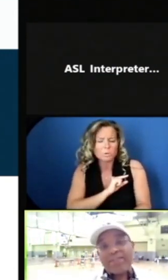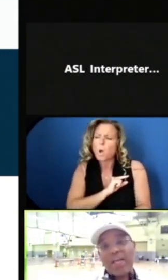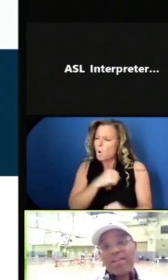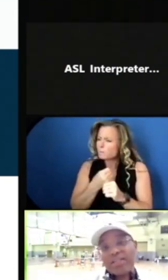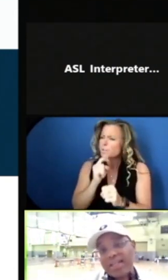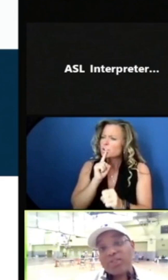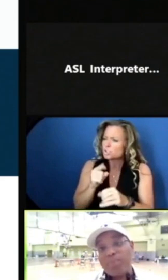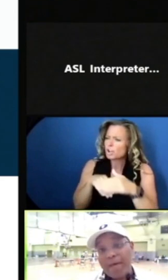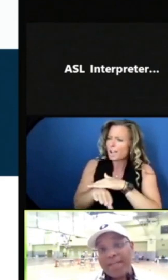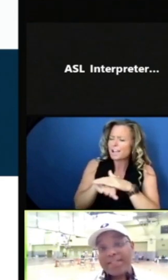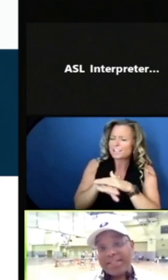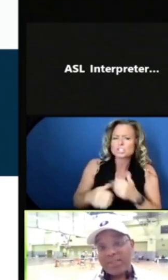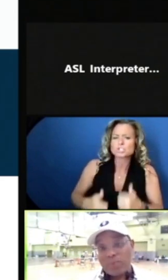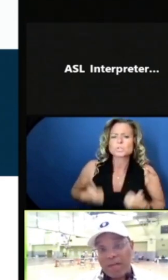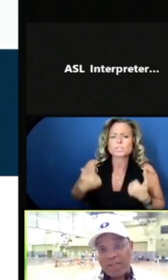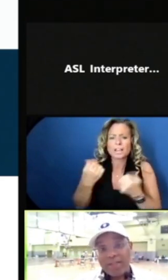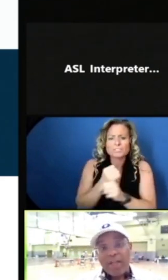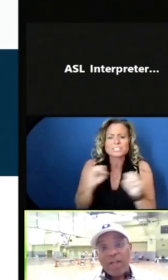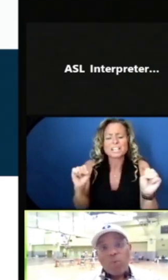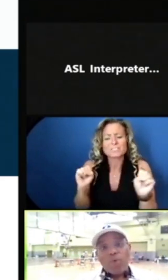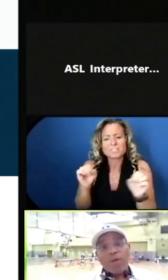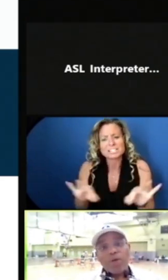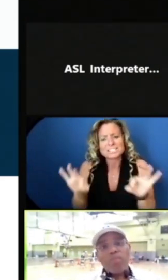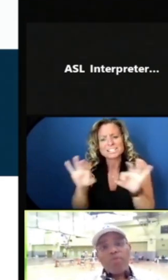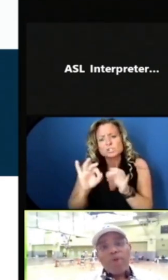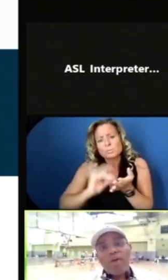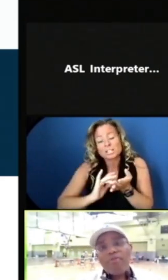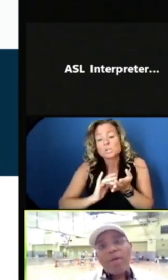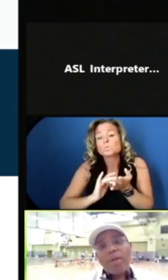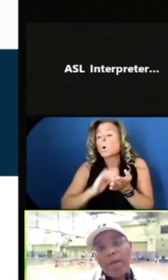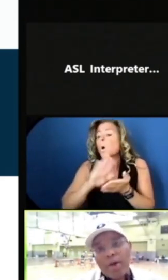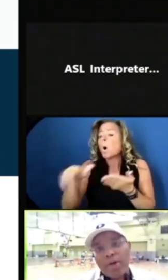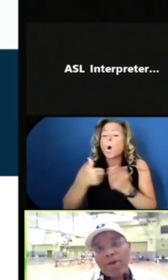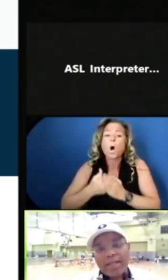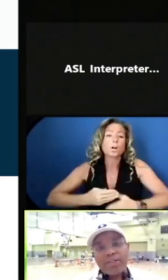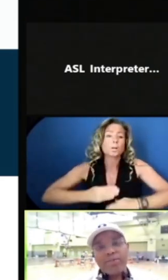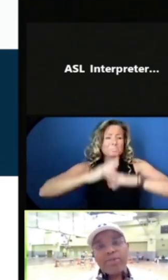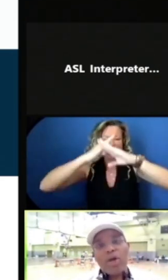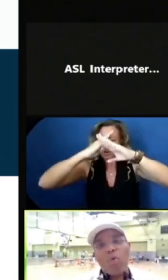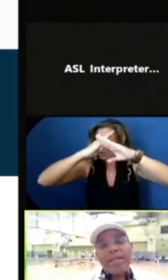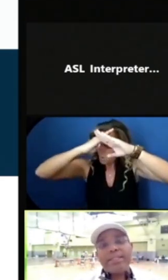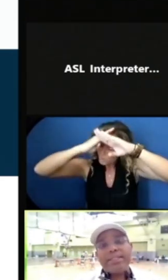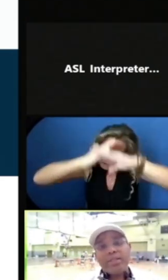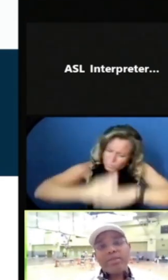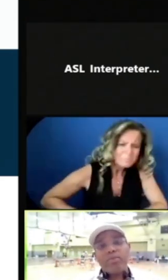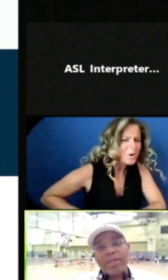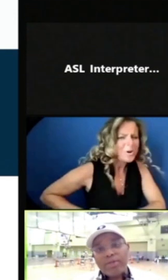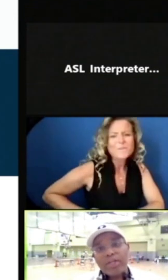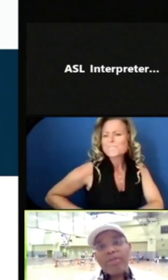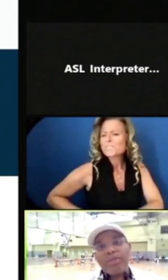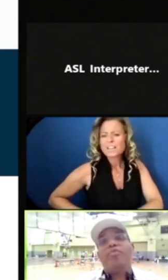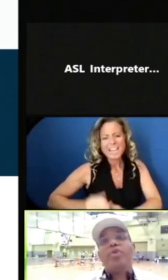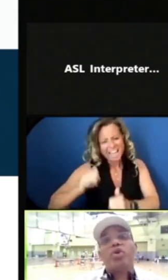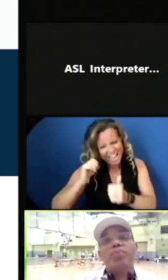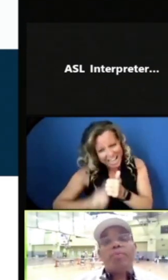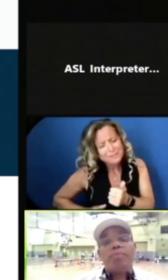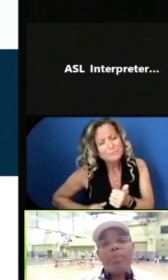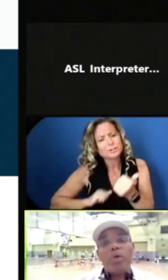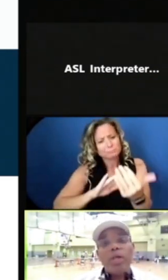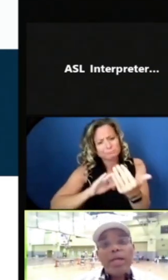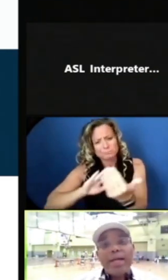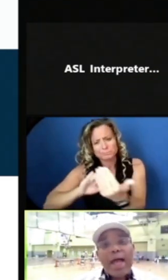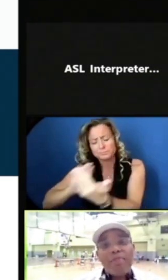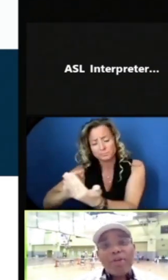these life-saving essential medicines as well. We were going to remove every barrier. As you know, when you deal with different groups